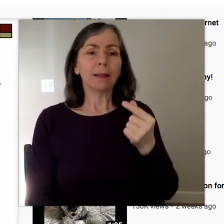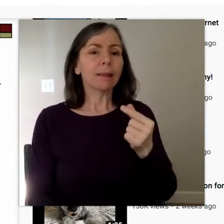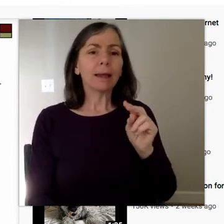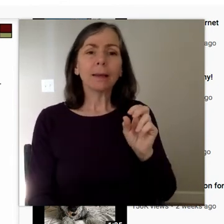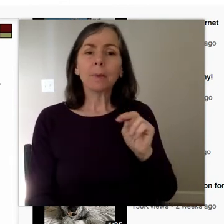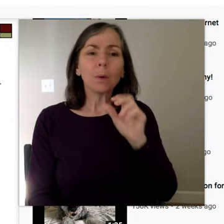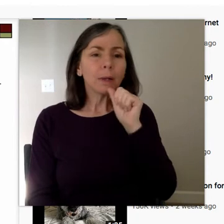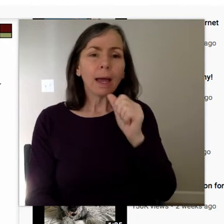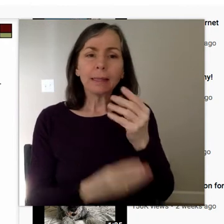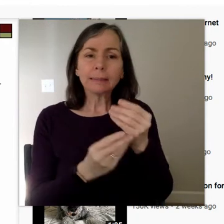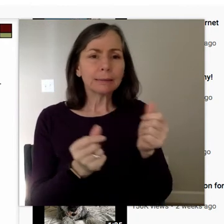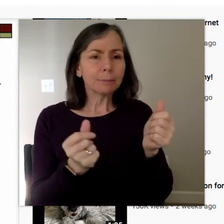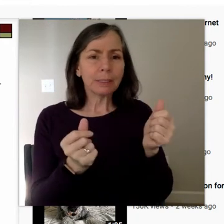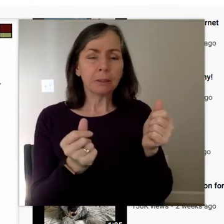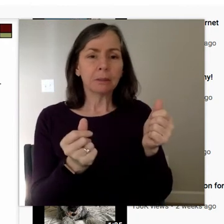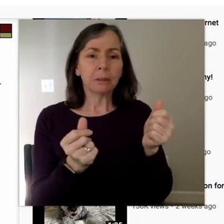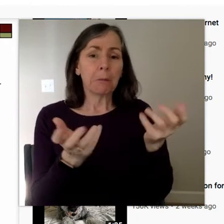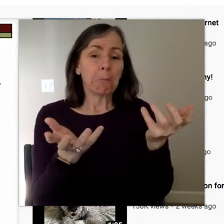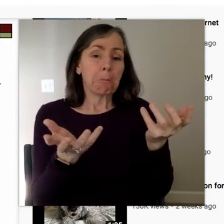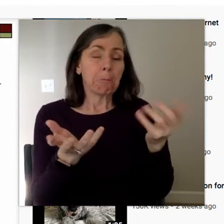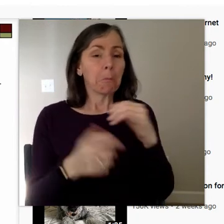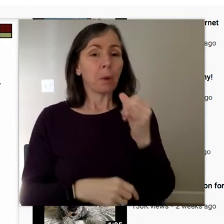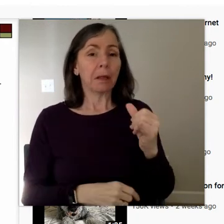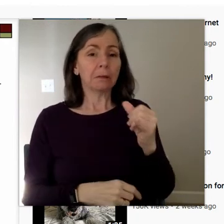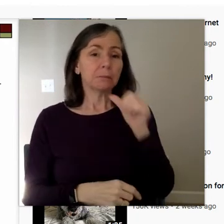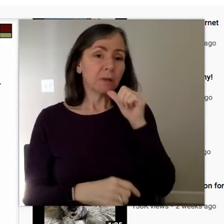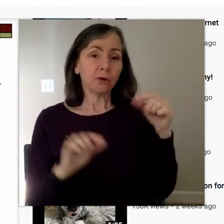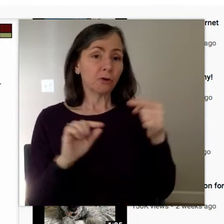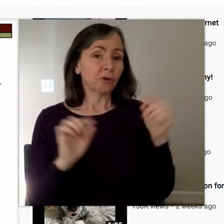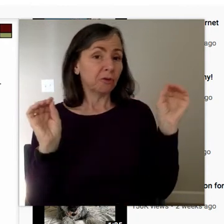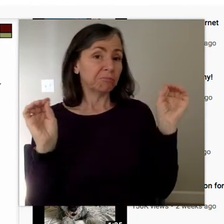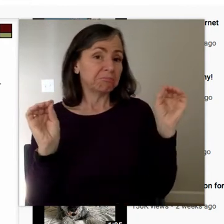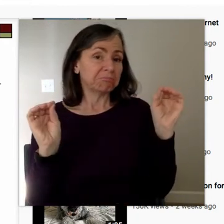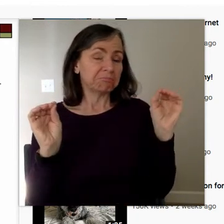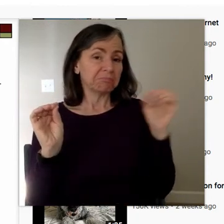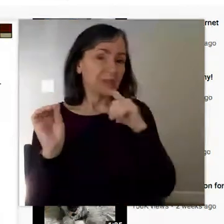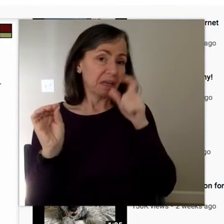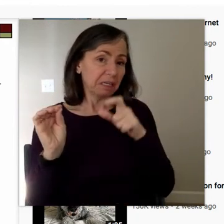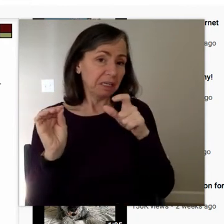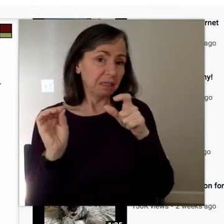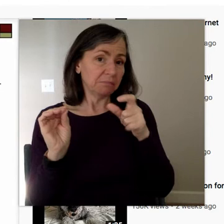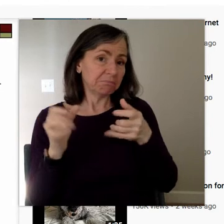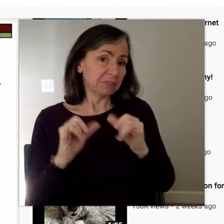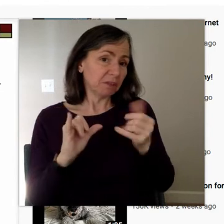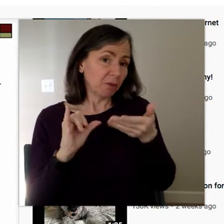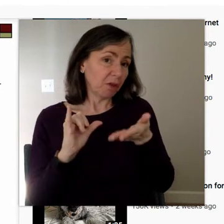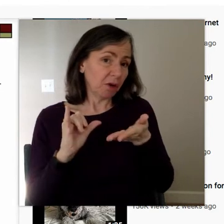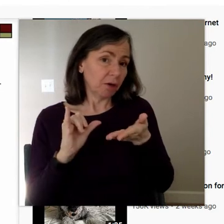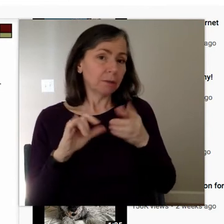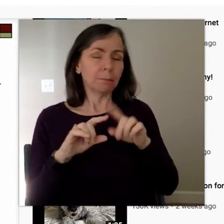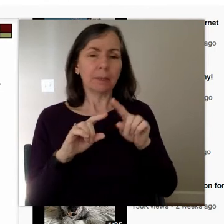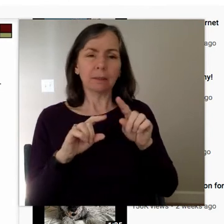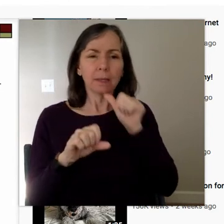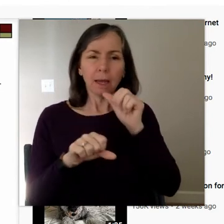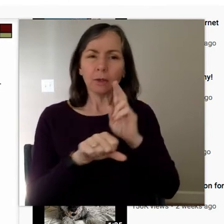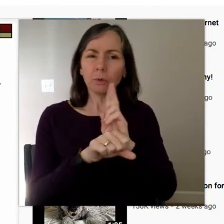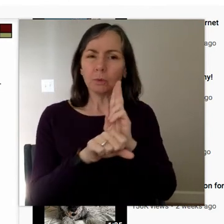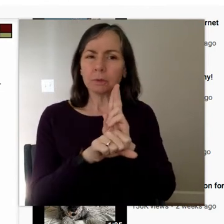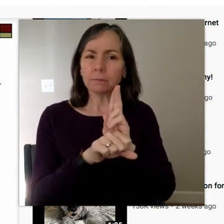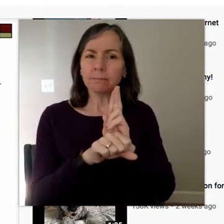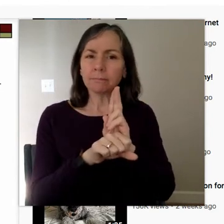completely because they're not hurting the whale. They're just not used for anything. But it gives us evidence or proof that the